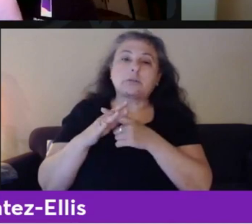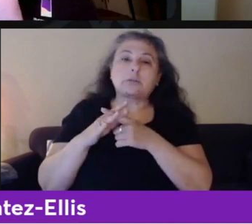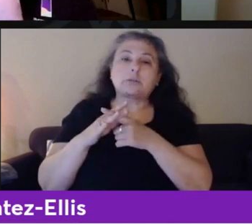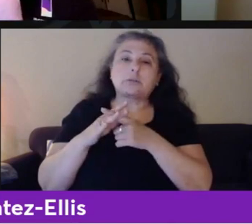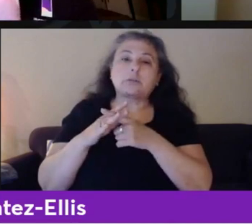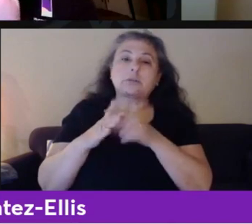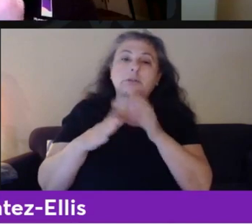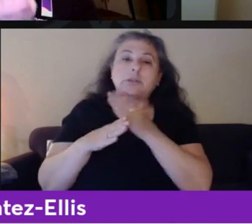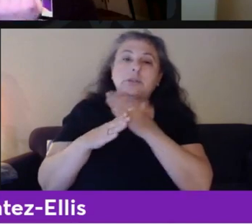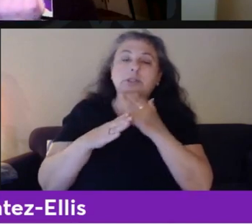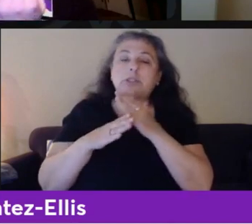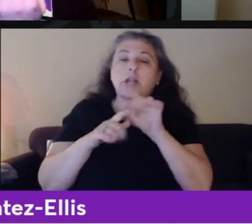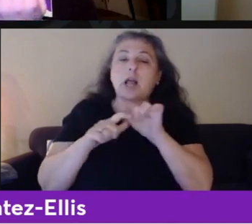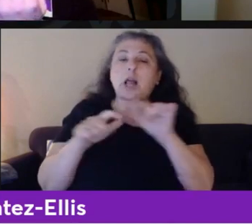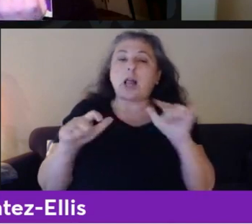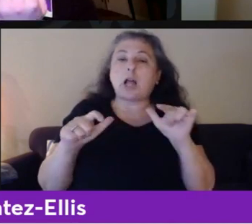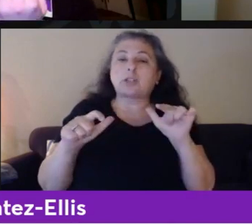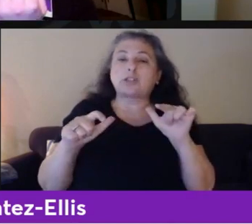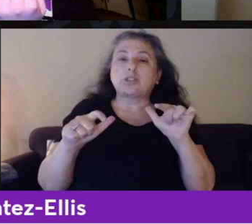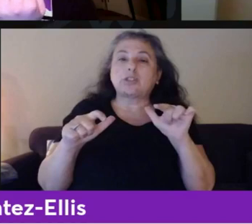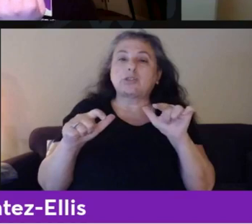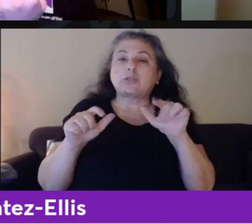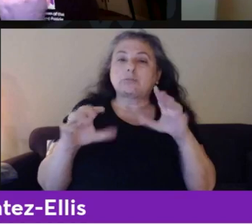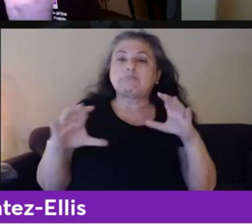sharing it on a larger scale.